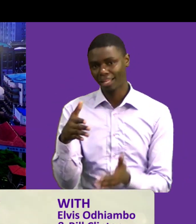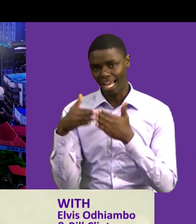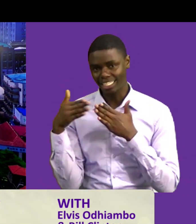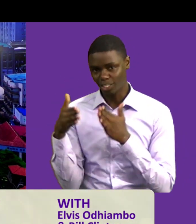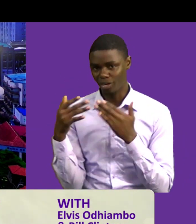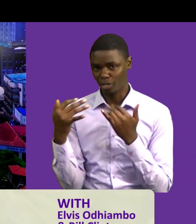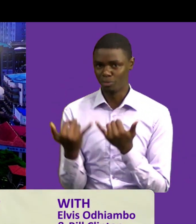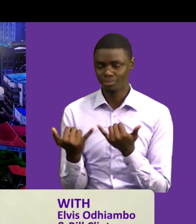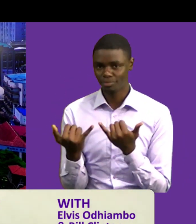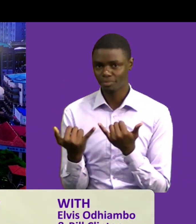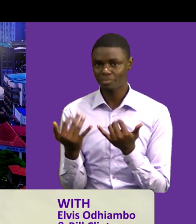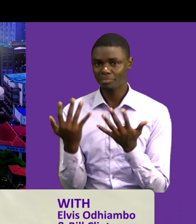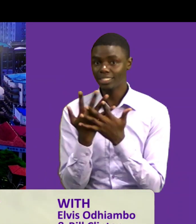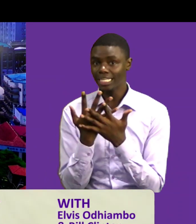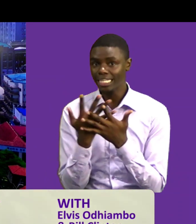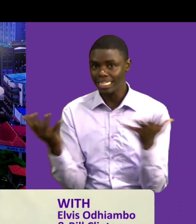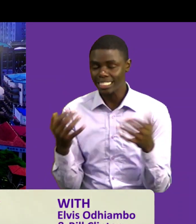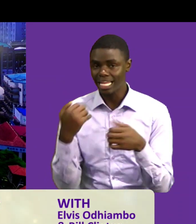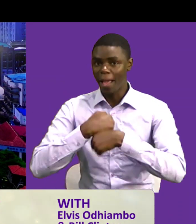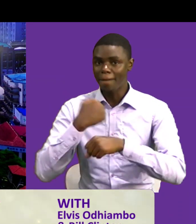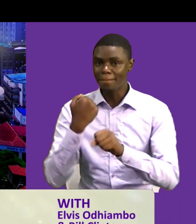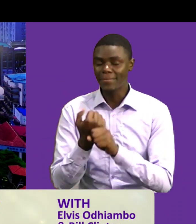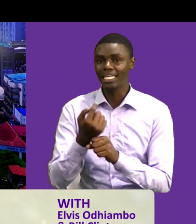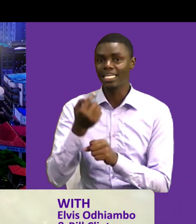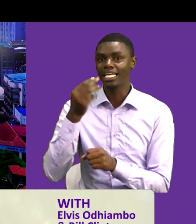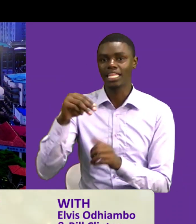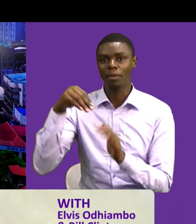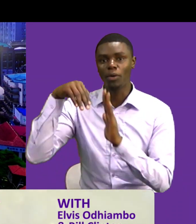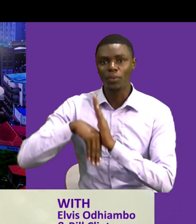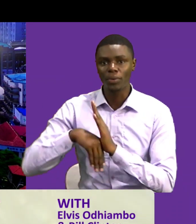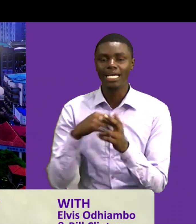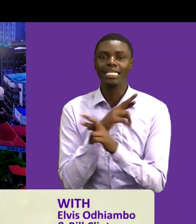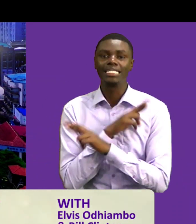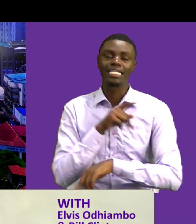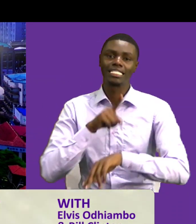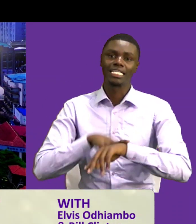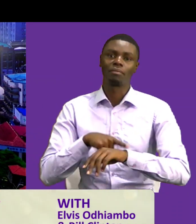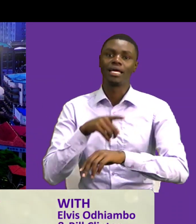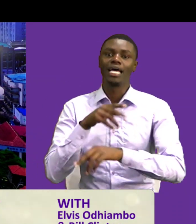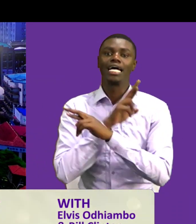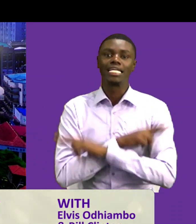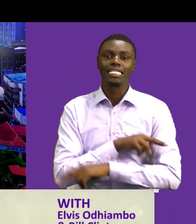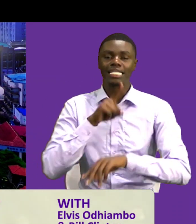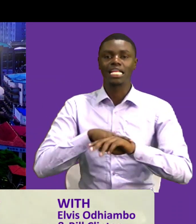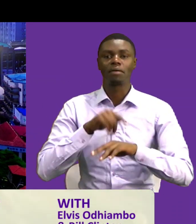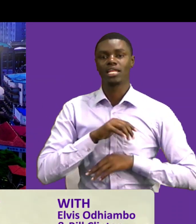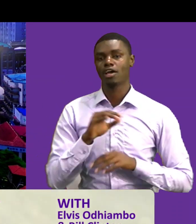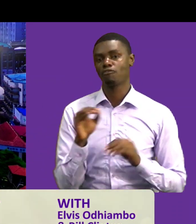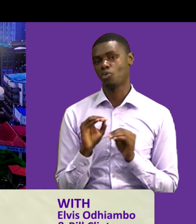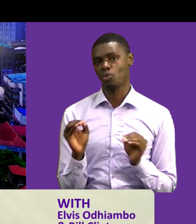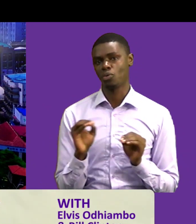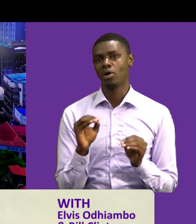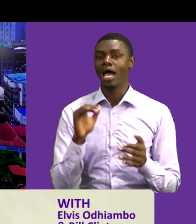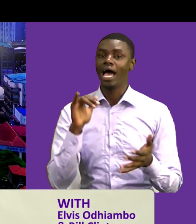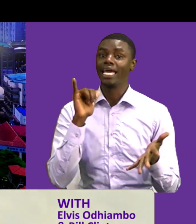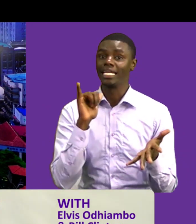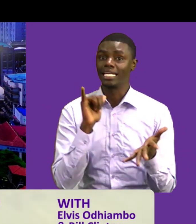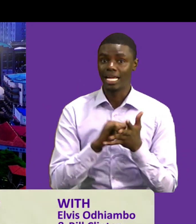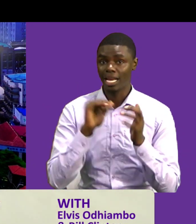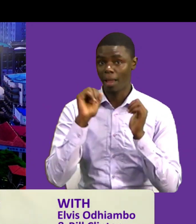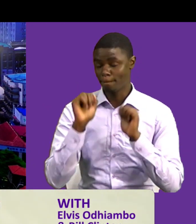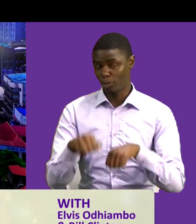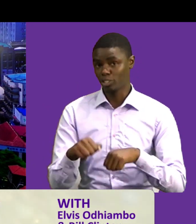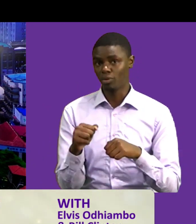Arsenal, things that are making them to underperform is resting time. They are not given much resting time, and that